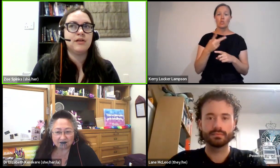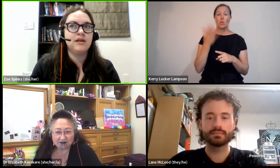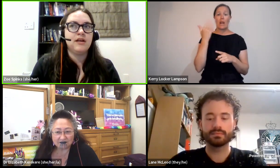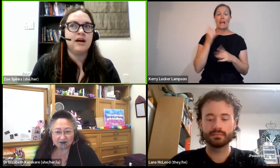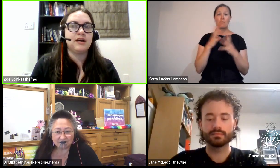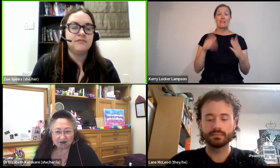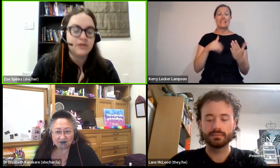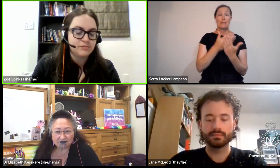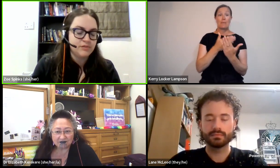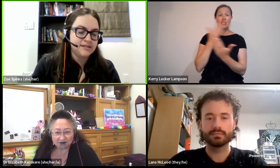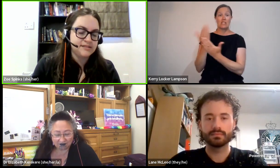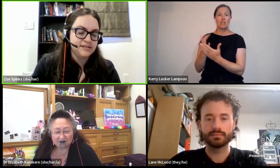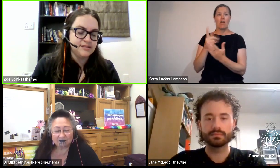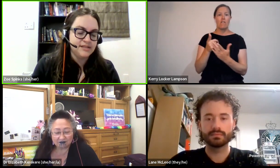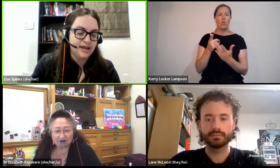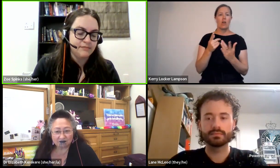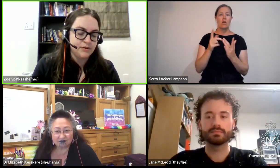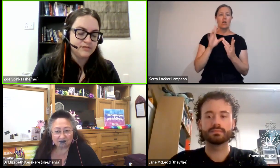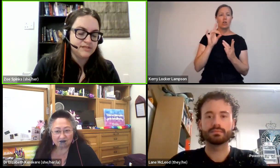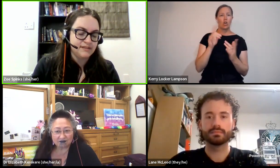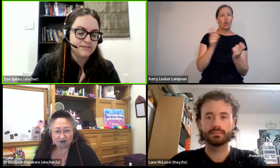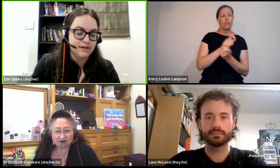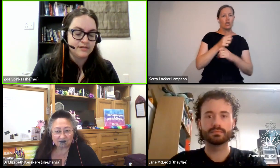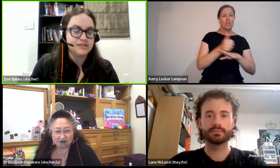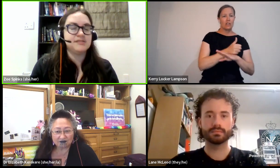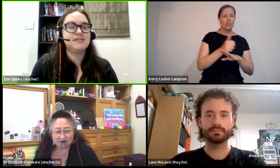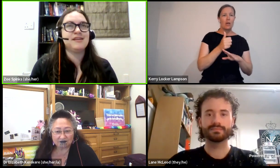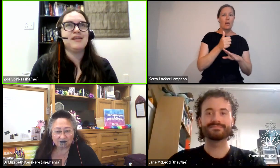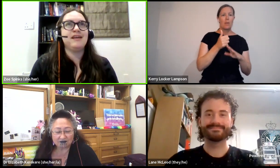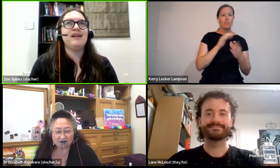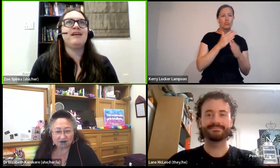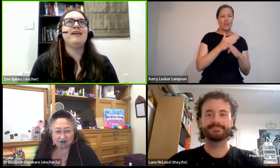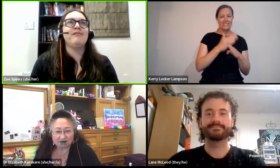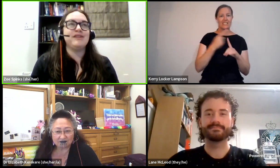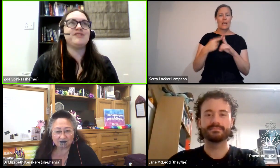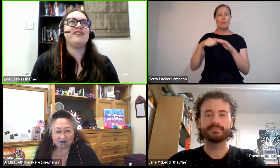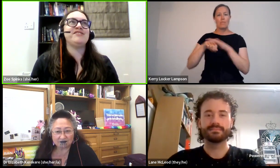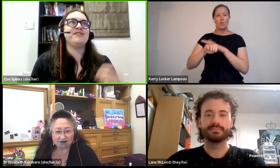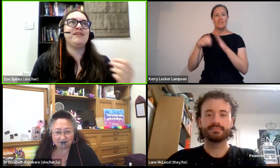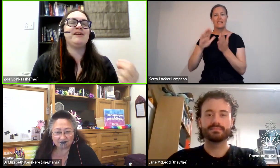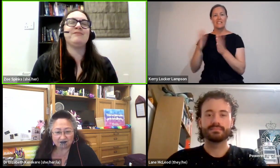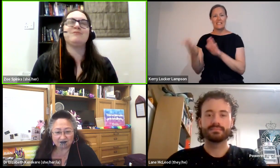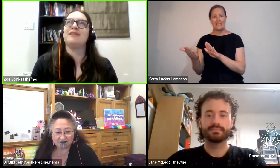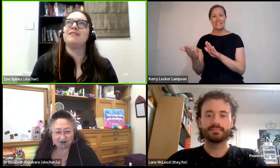for conversion practices and births, deaths, marriages,